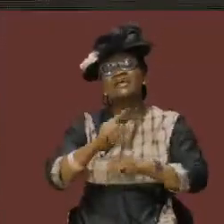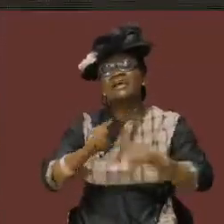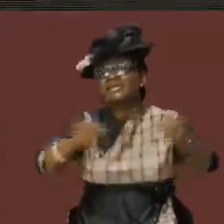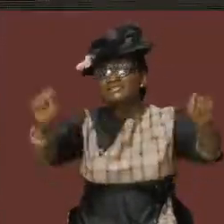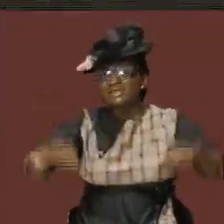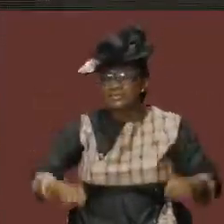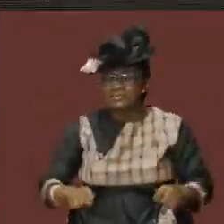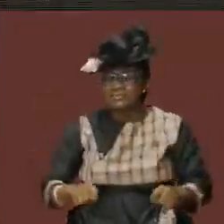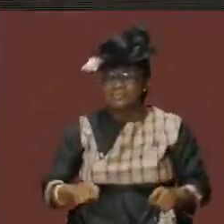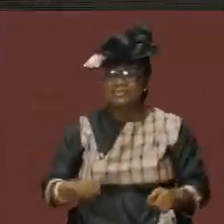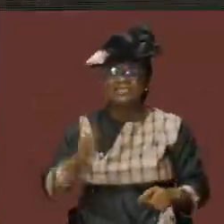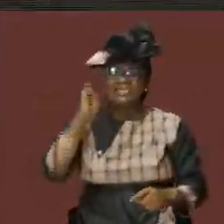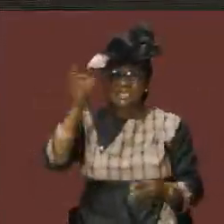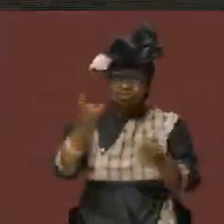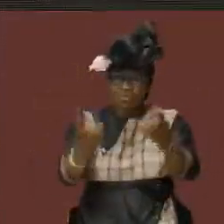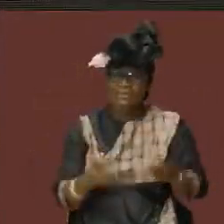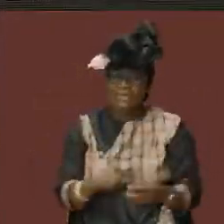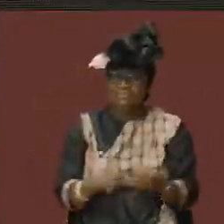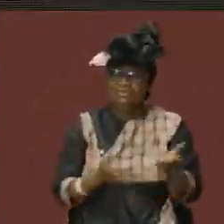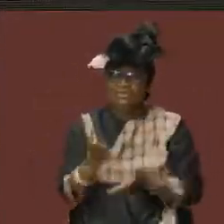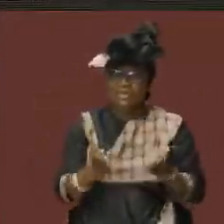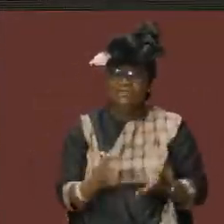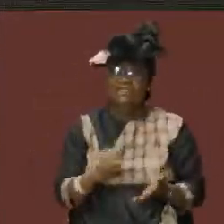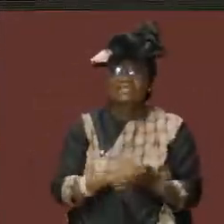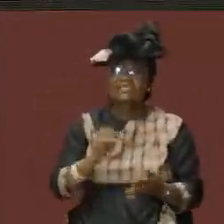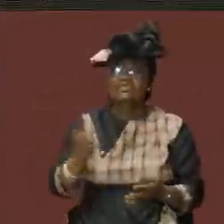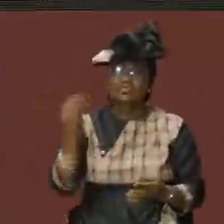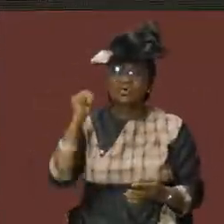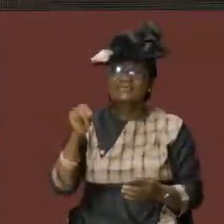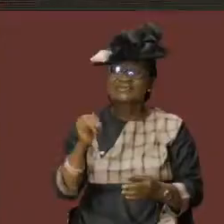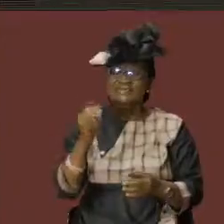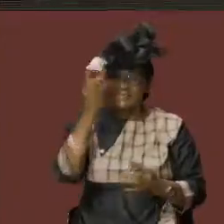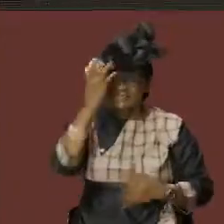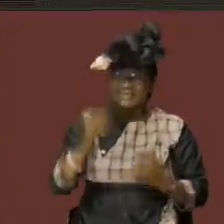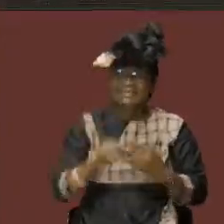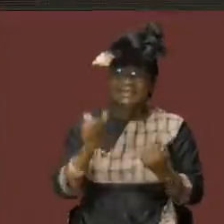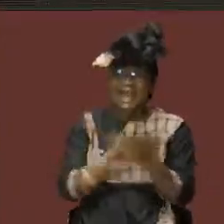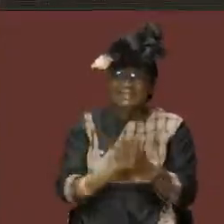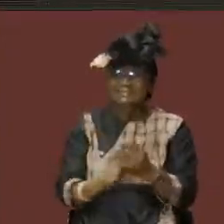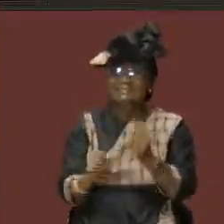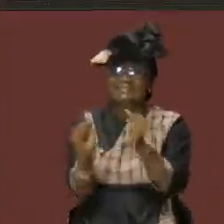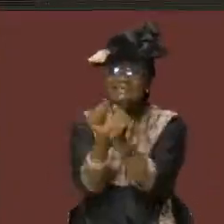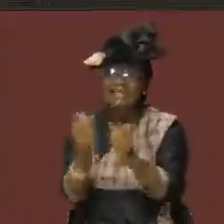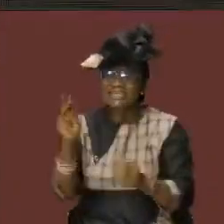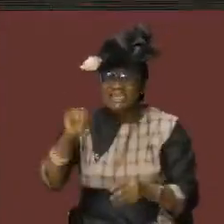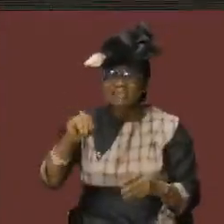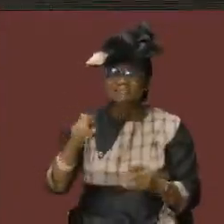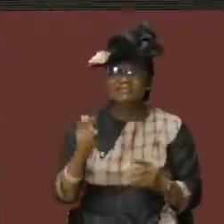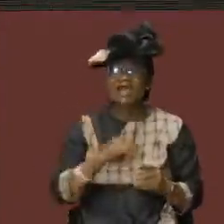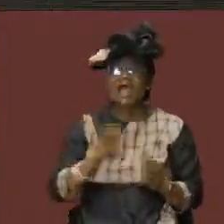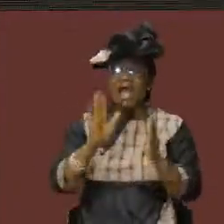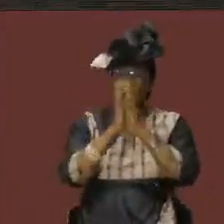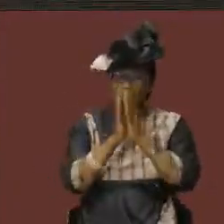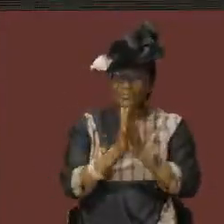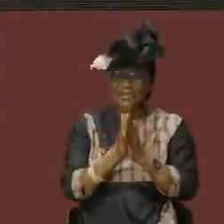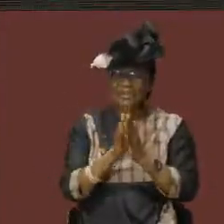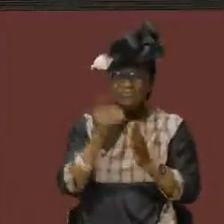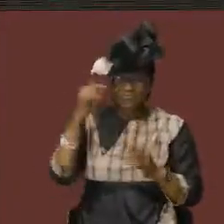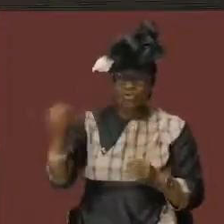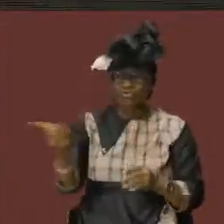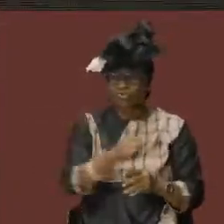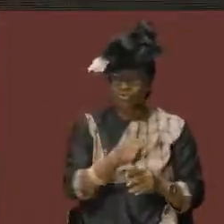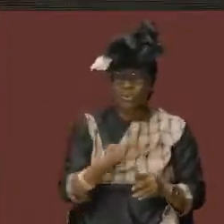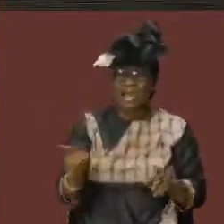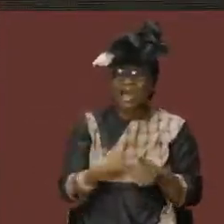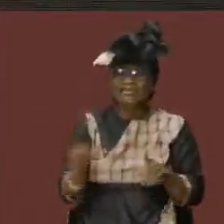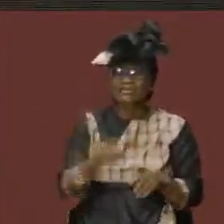him down. I pray for every one of you tonight, as you partake of this Holy Communion,